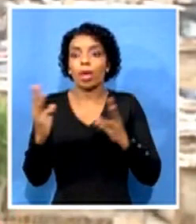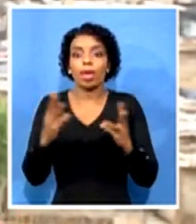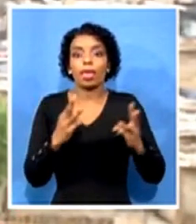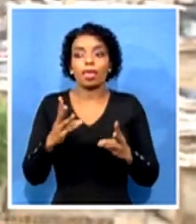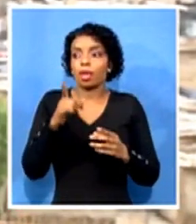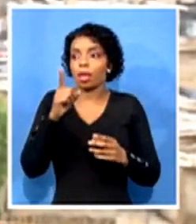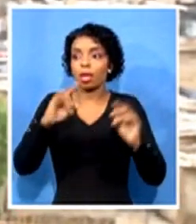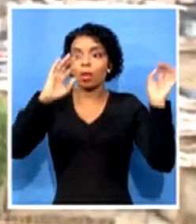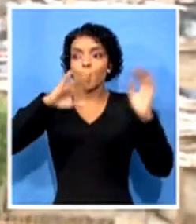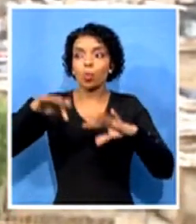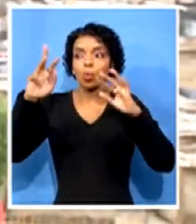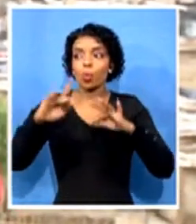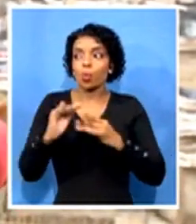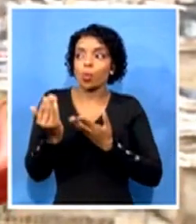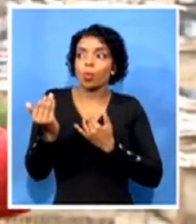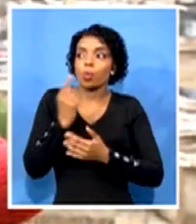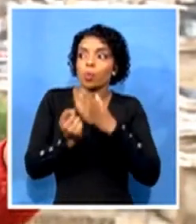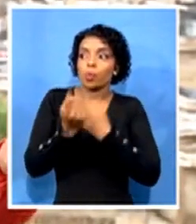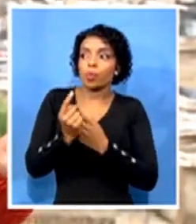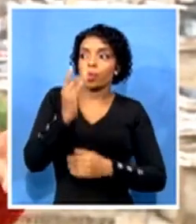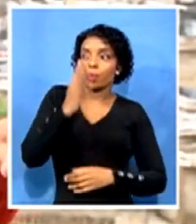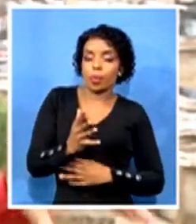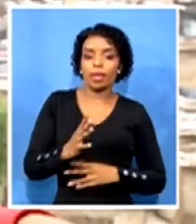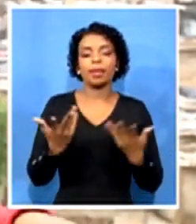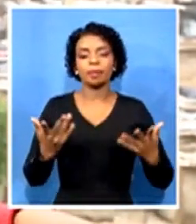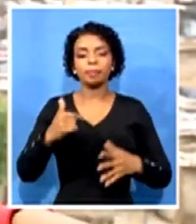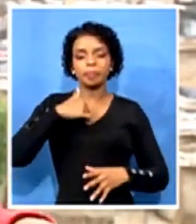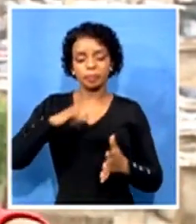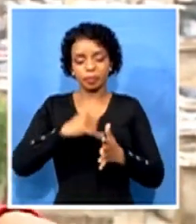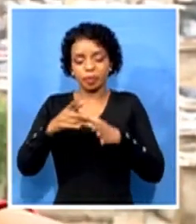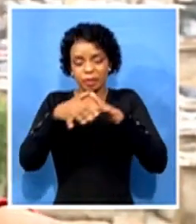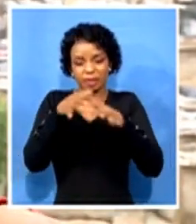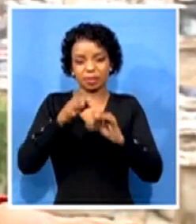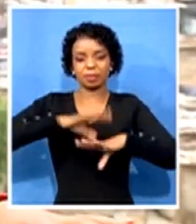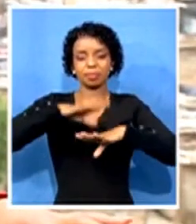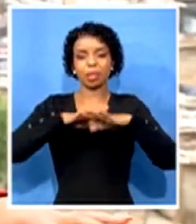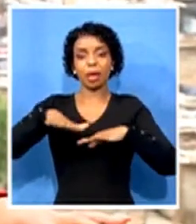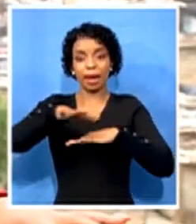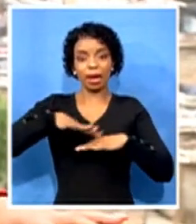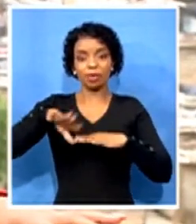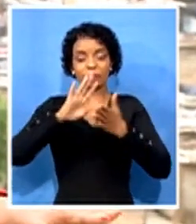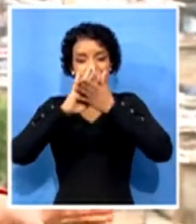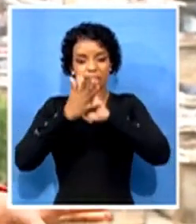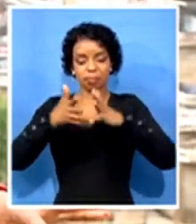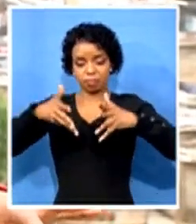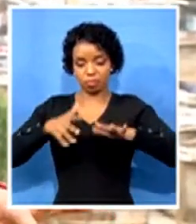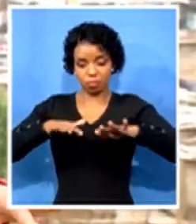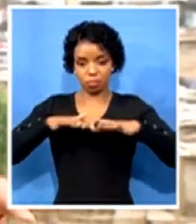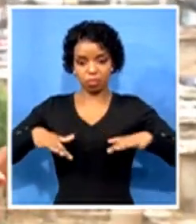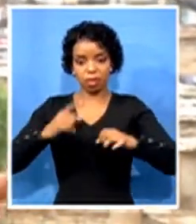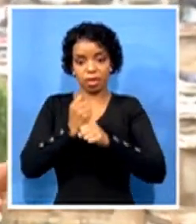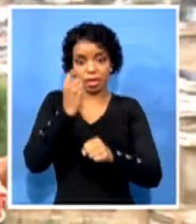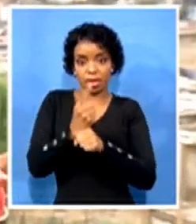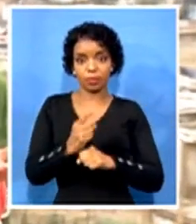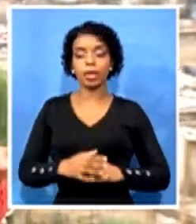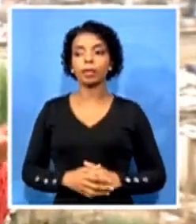little bit more about some of the areas that have been affected in and around Gauteng, I have with me EMS spokesperson Nana Radebe, just